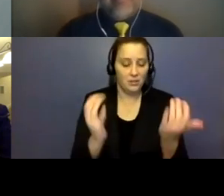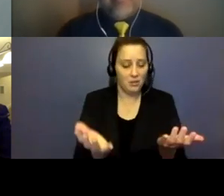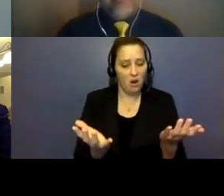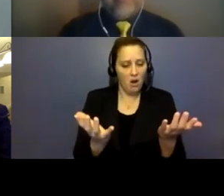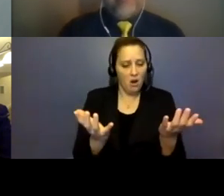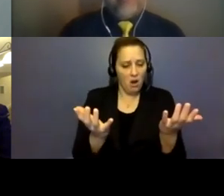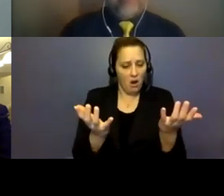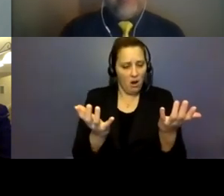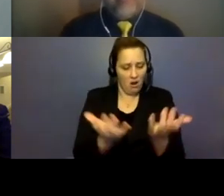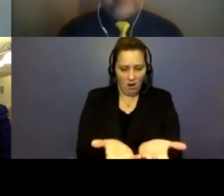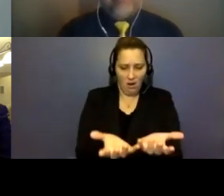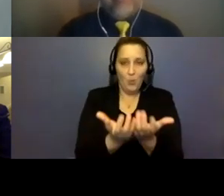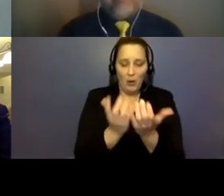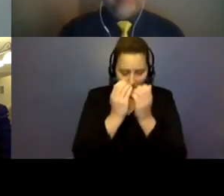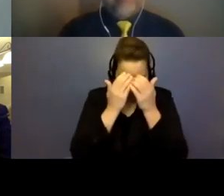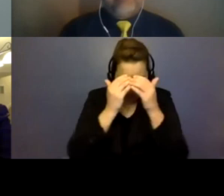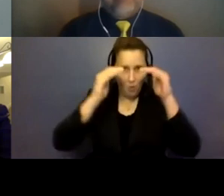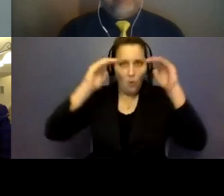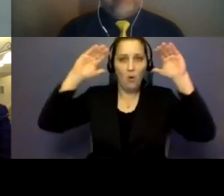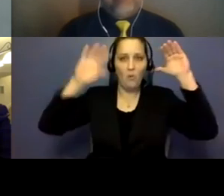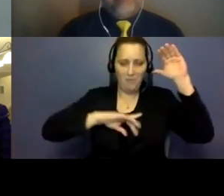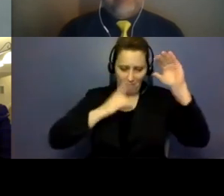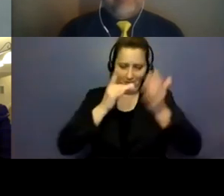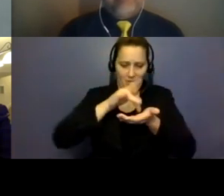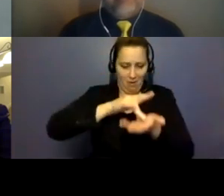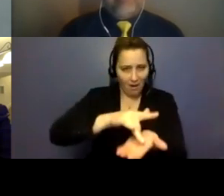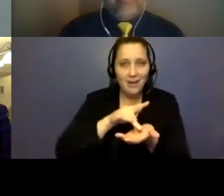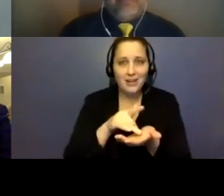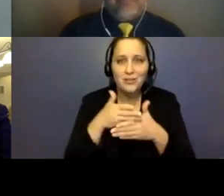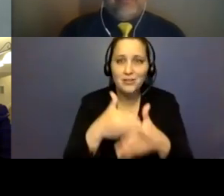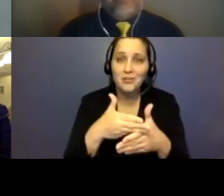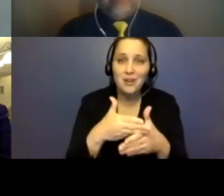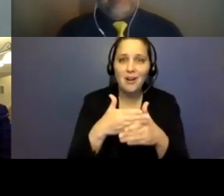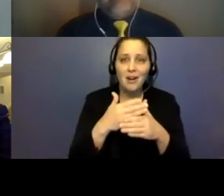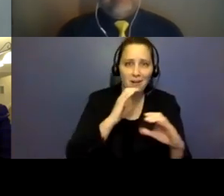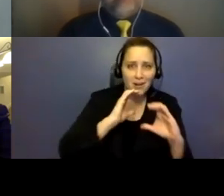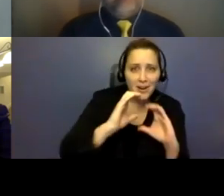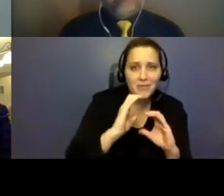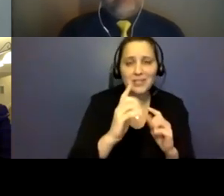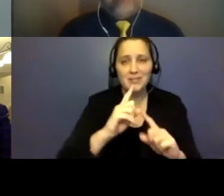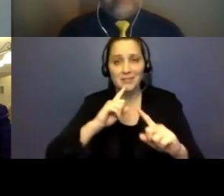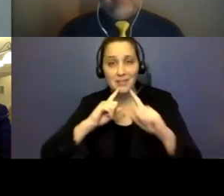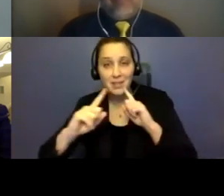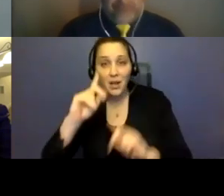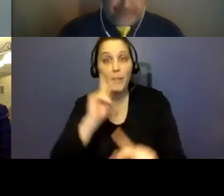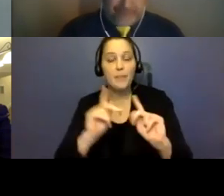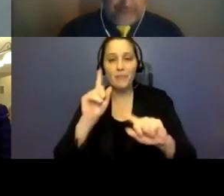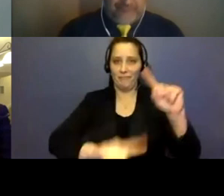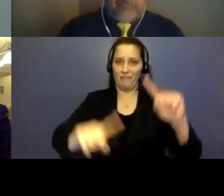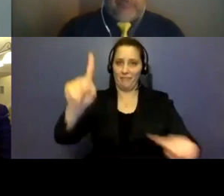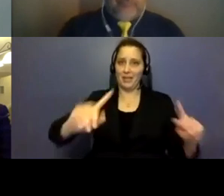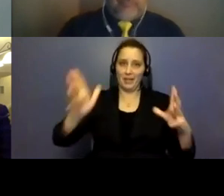like we were able to just share this time of just, first we would have our conversations where people with different levels